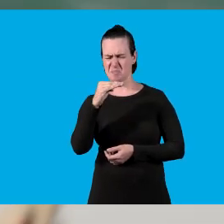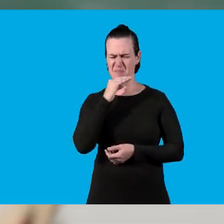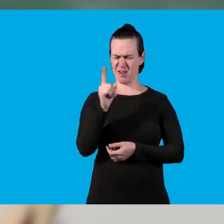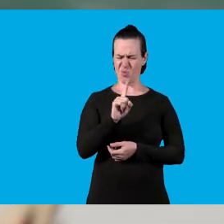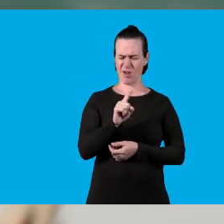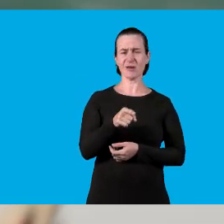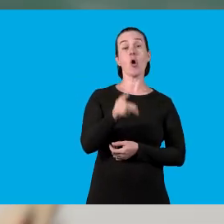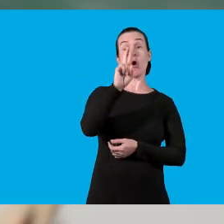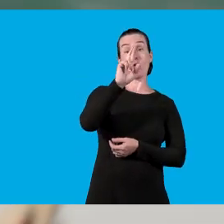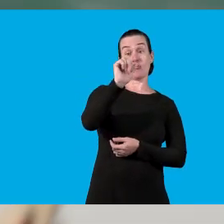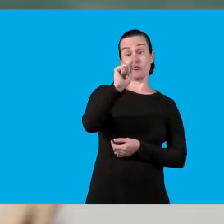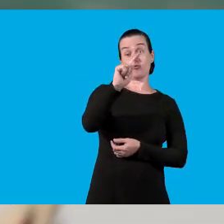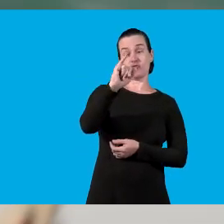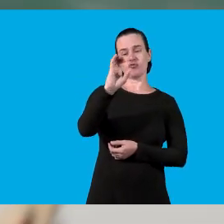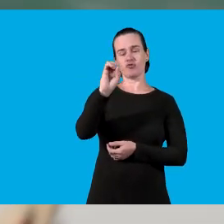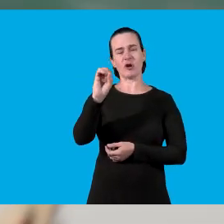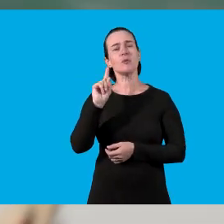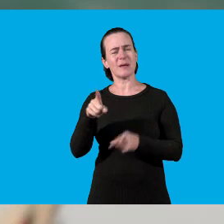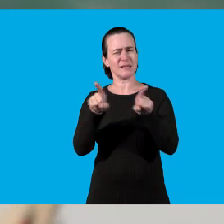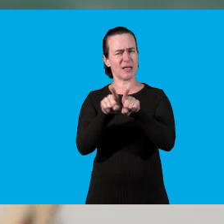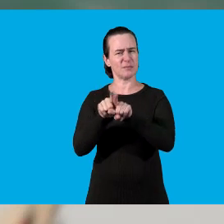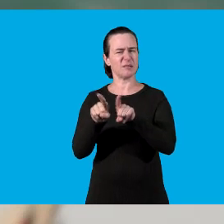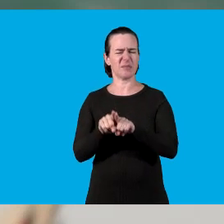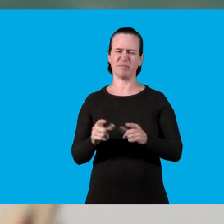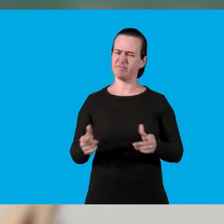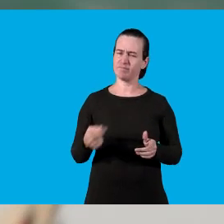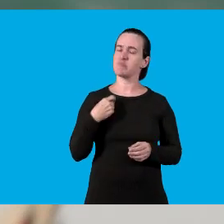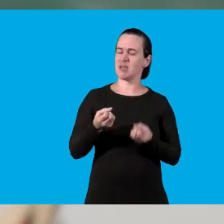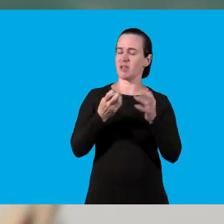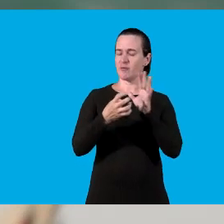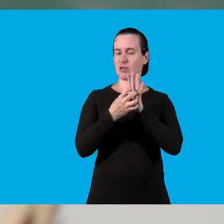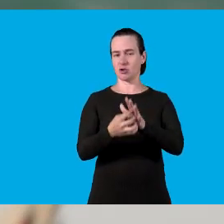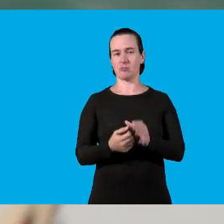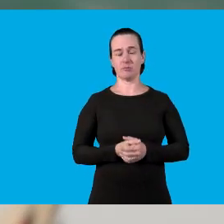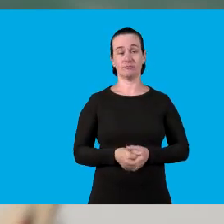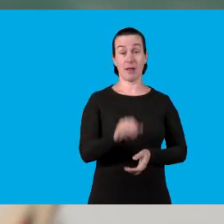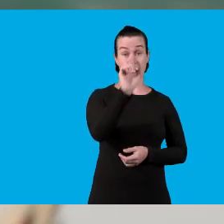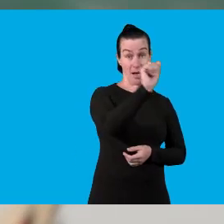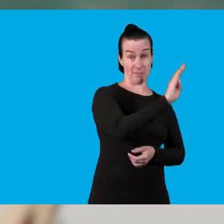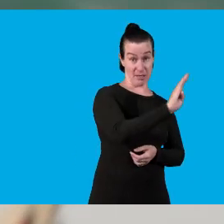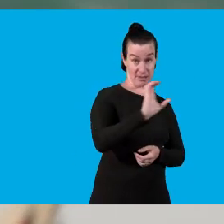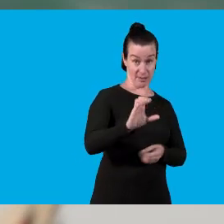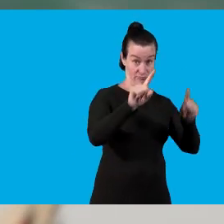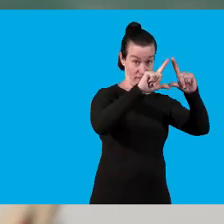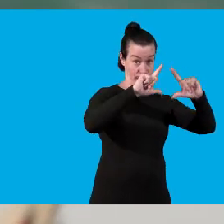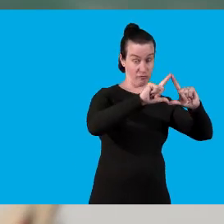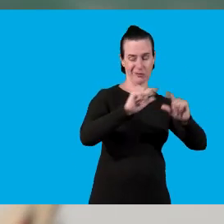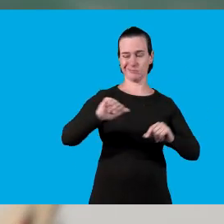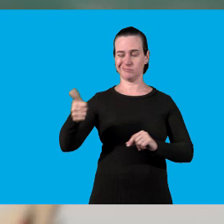same. Let me make you an example. I've got triangle ABC and triangle XYZ.